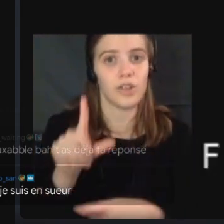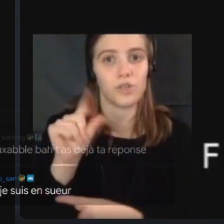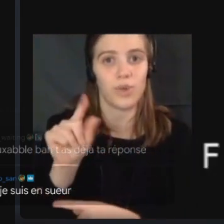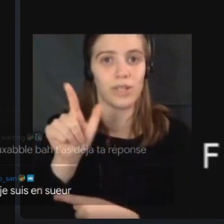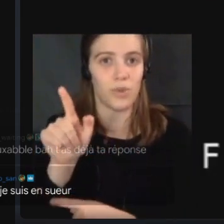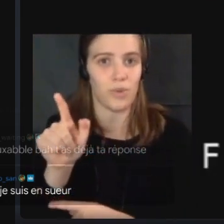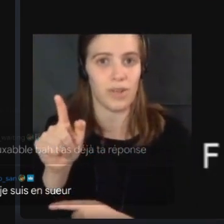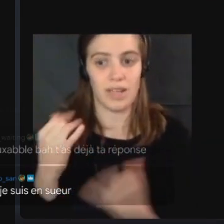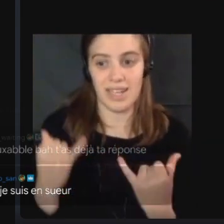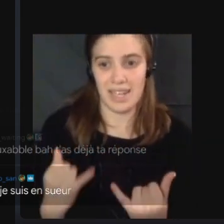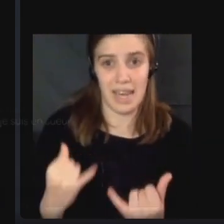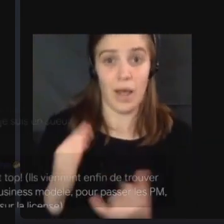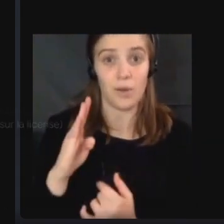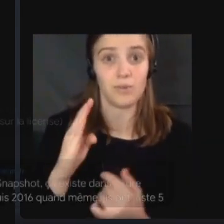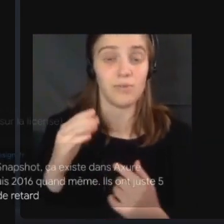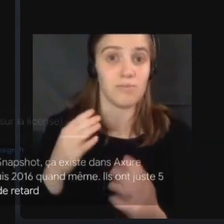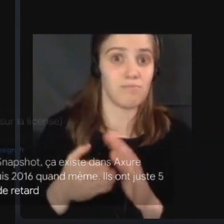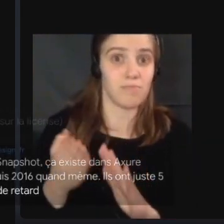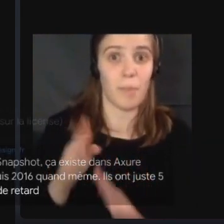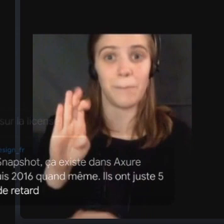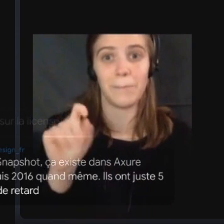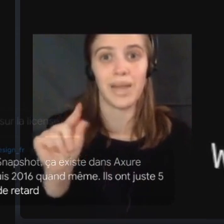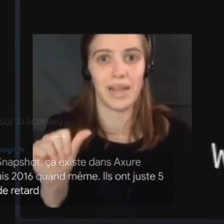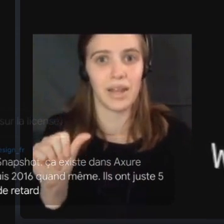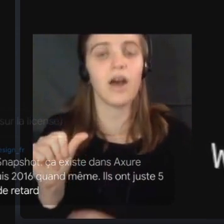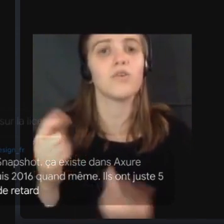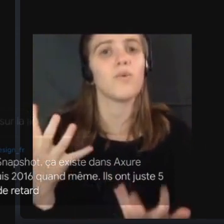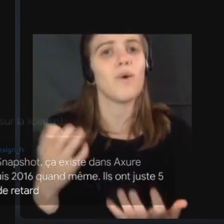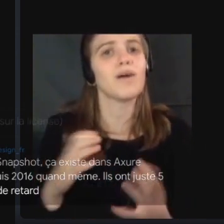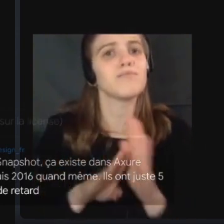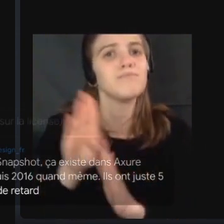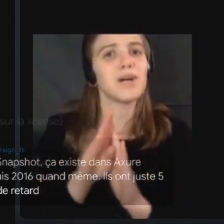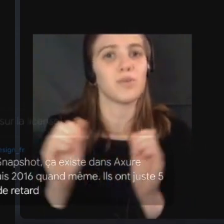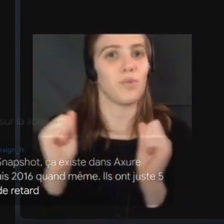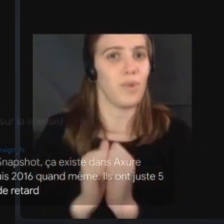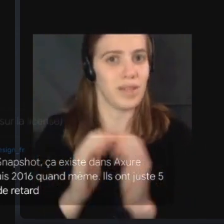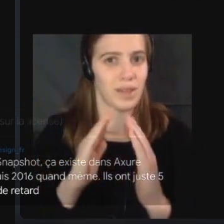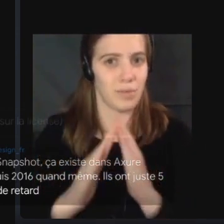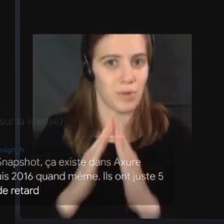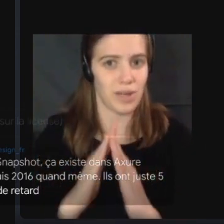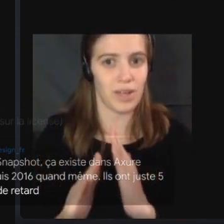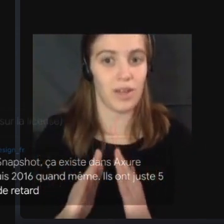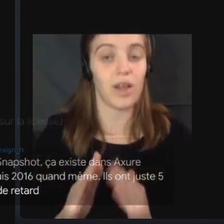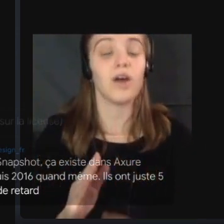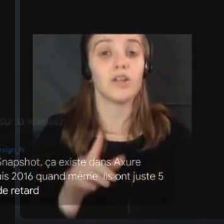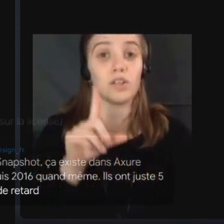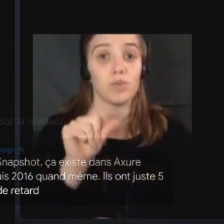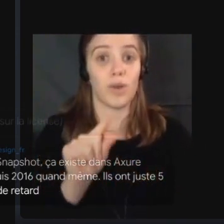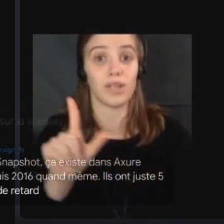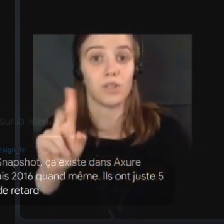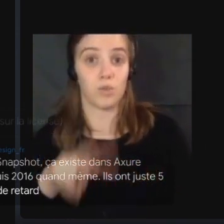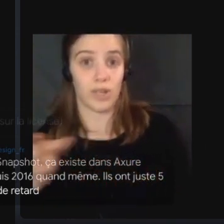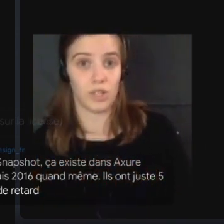Build with the community. Et ça deviendra payant en 2022, les amis, tout ce qu'on vient de voir. We will be offering both free and paid versions of